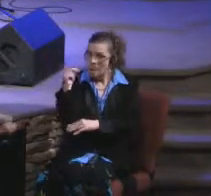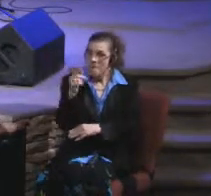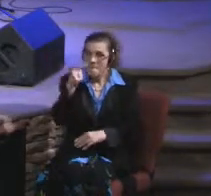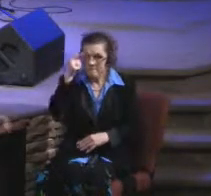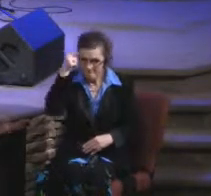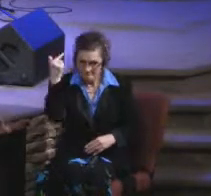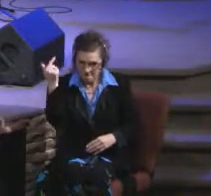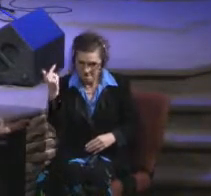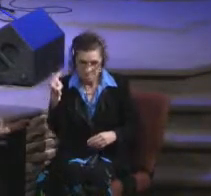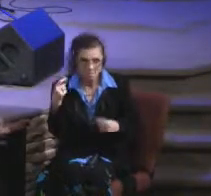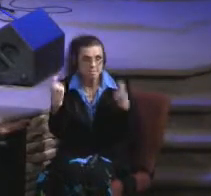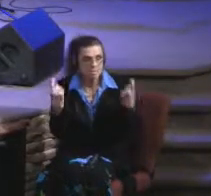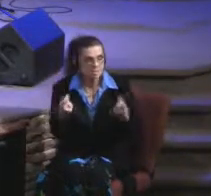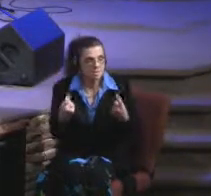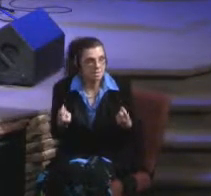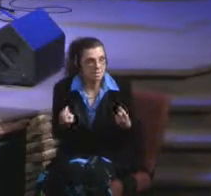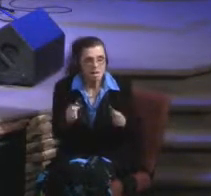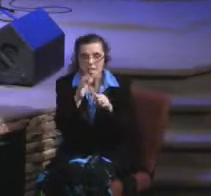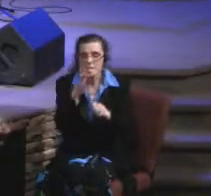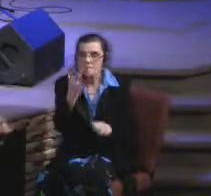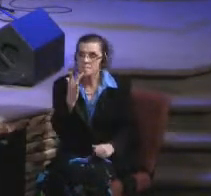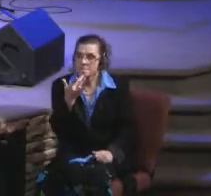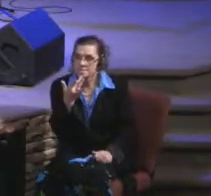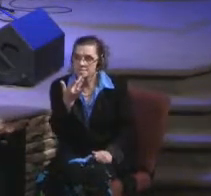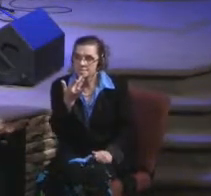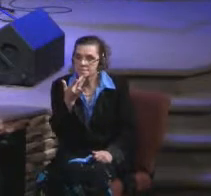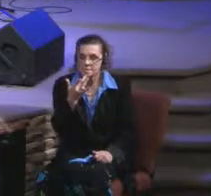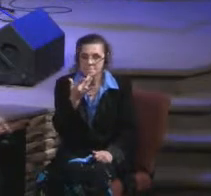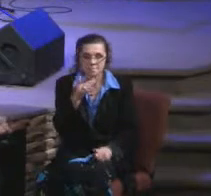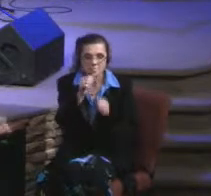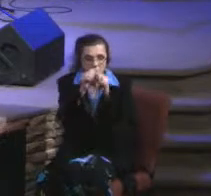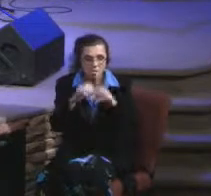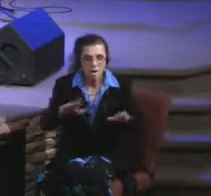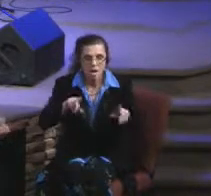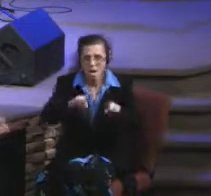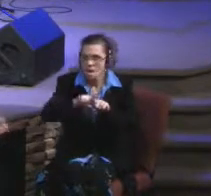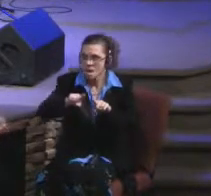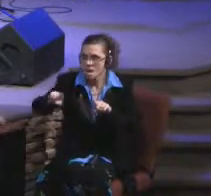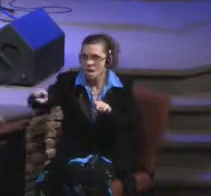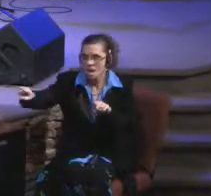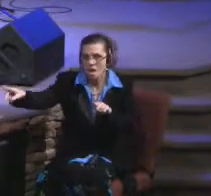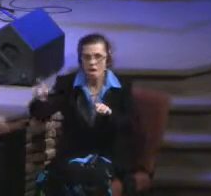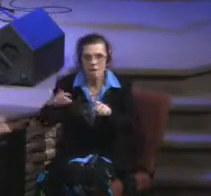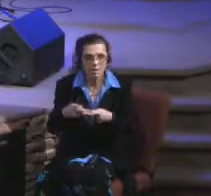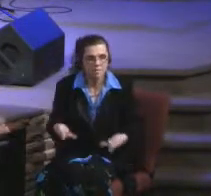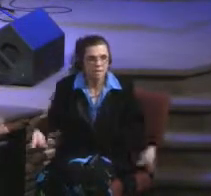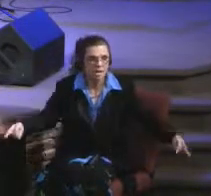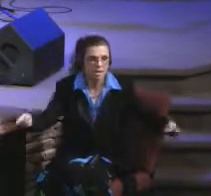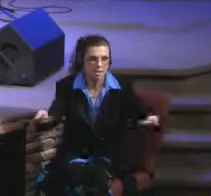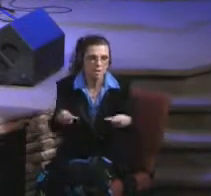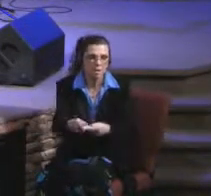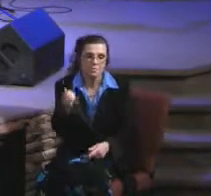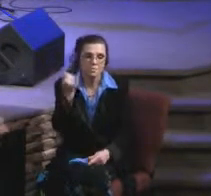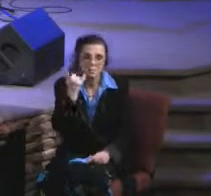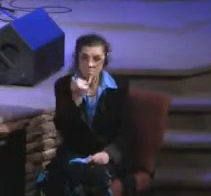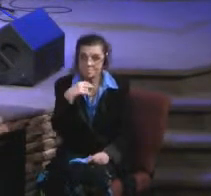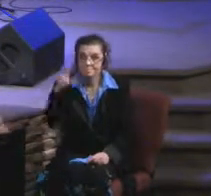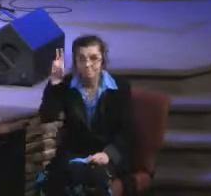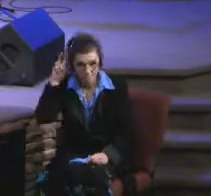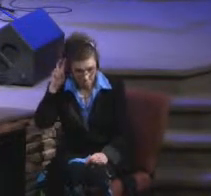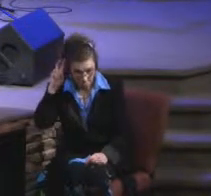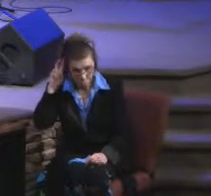the blessings and the favor of God left the entire nation of Israel. Are you hearing me